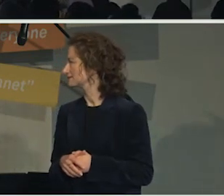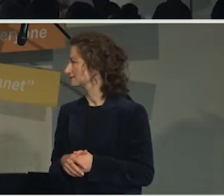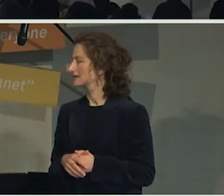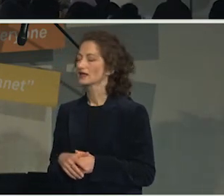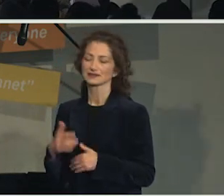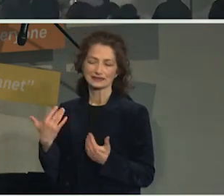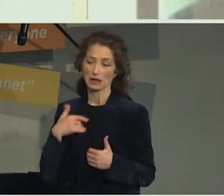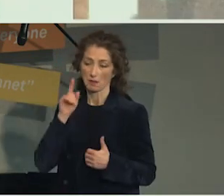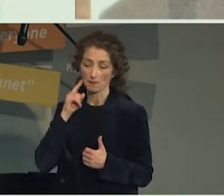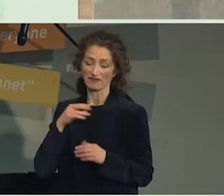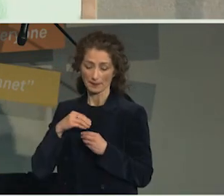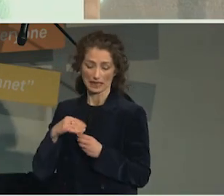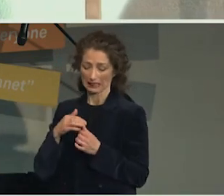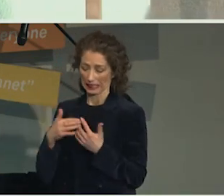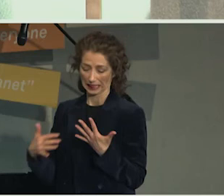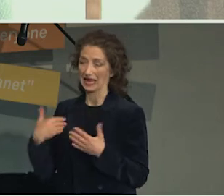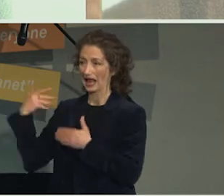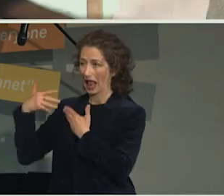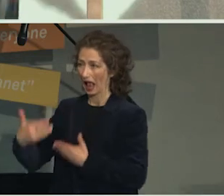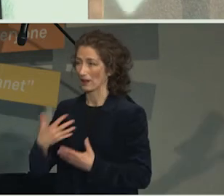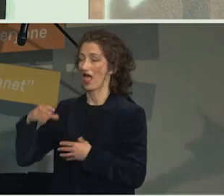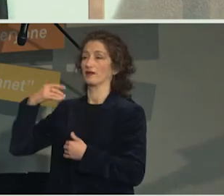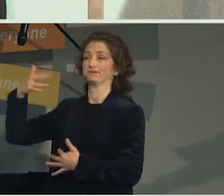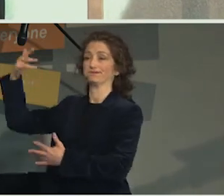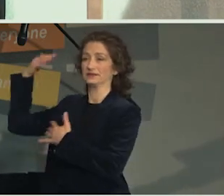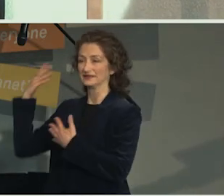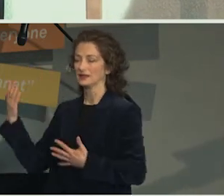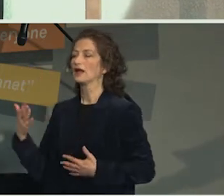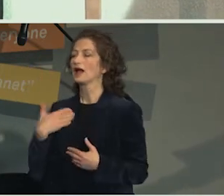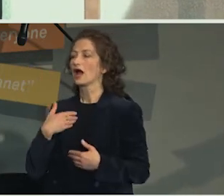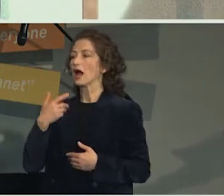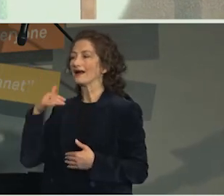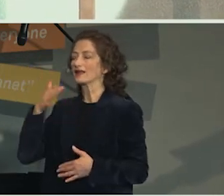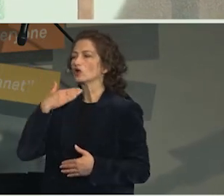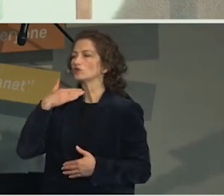my lineage, right? Where are my Germans at?